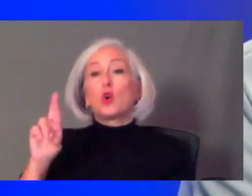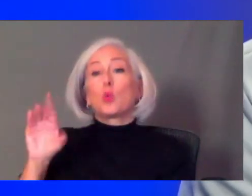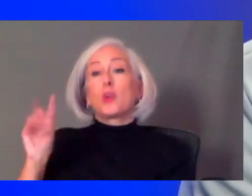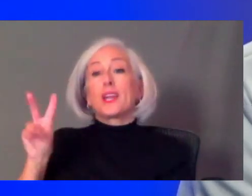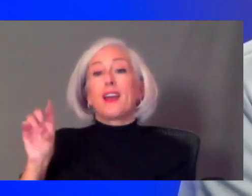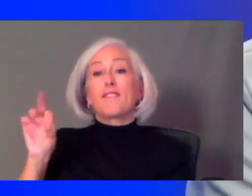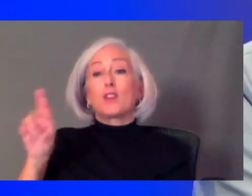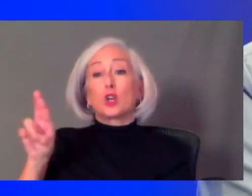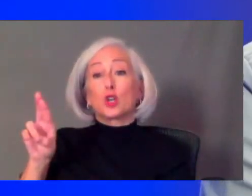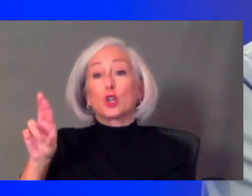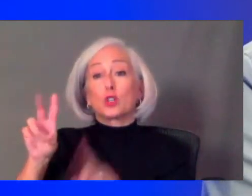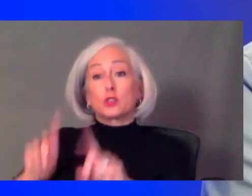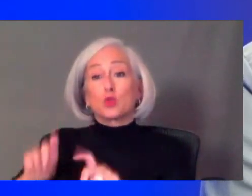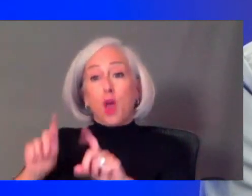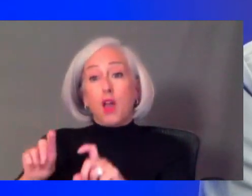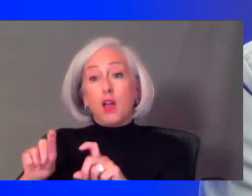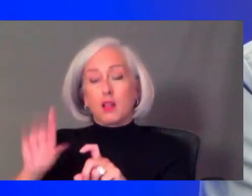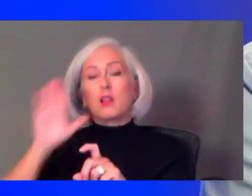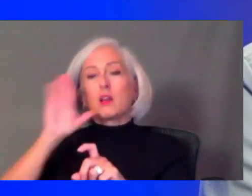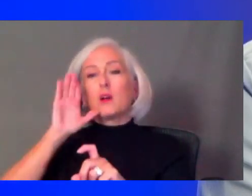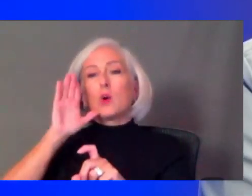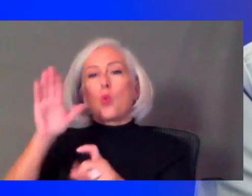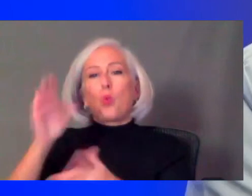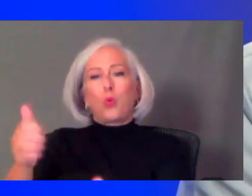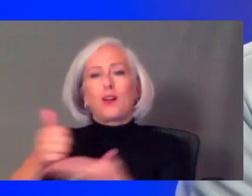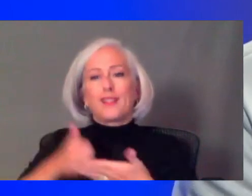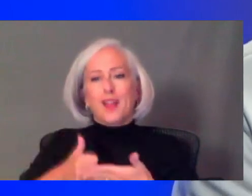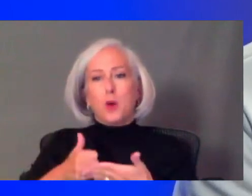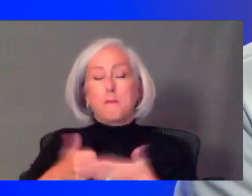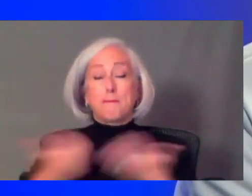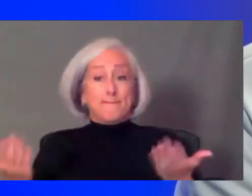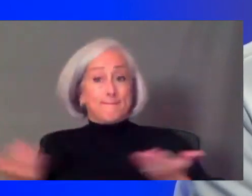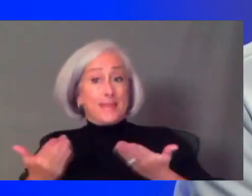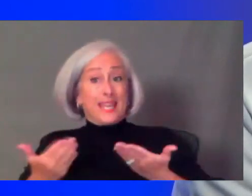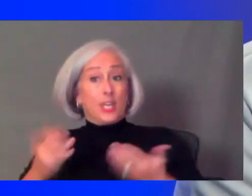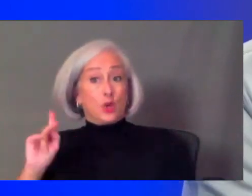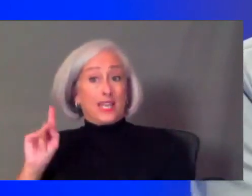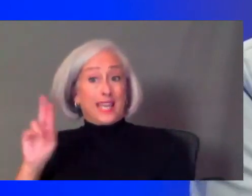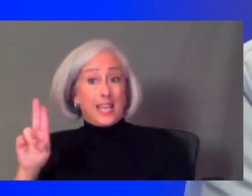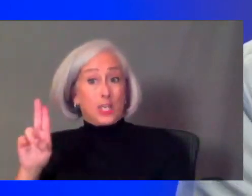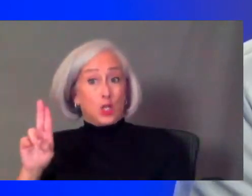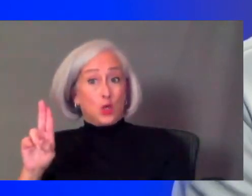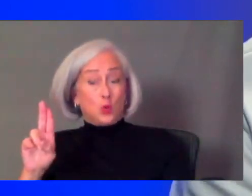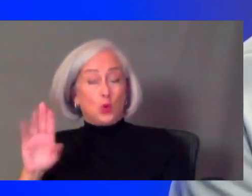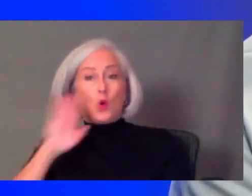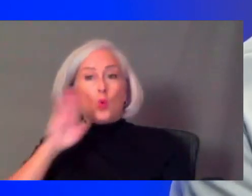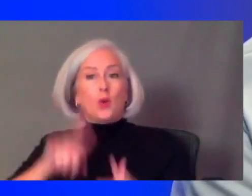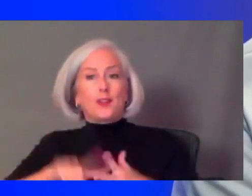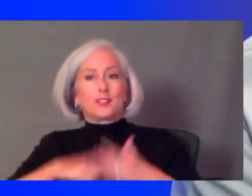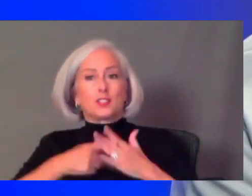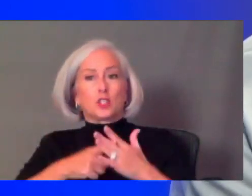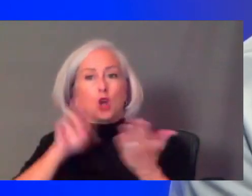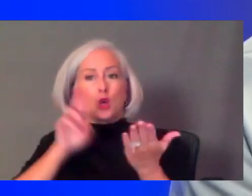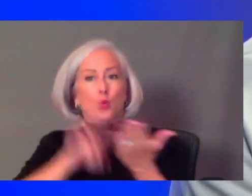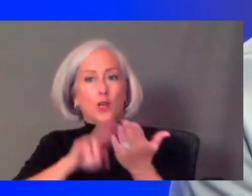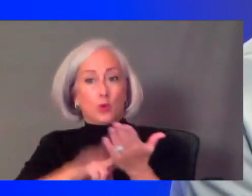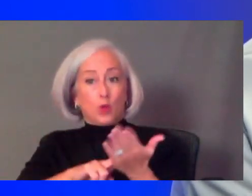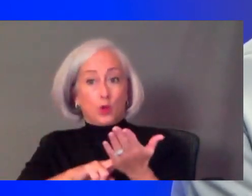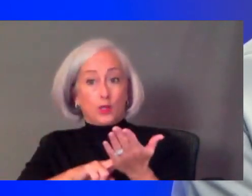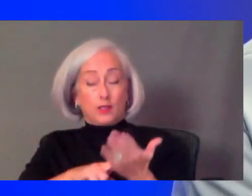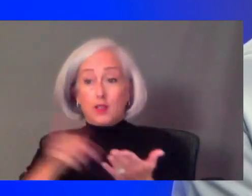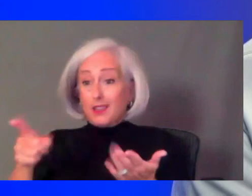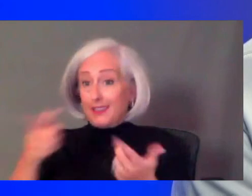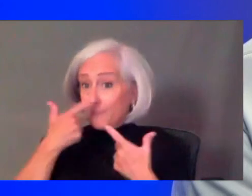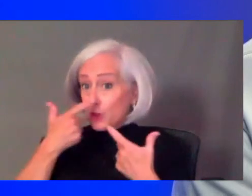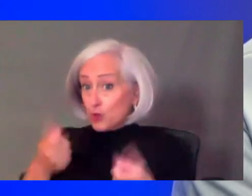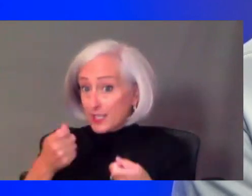fatigue. If you have shortness of breath, we're going to do tests that are right for shortness of breath. And when you do that across